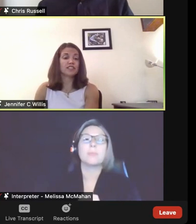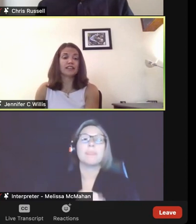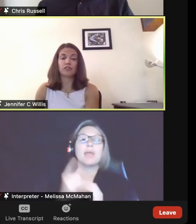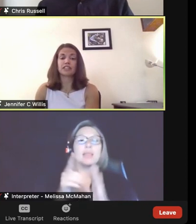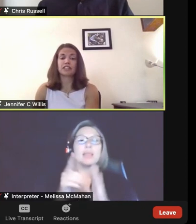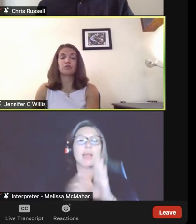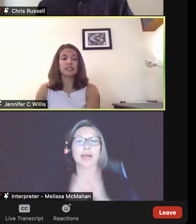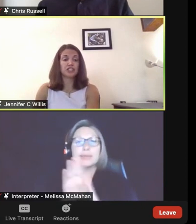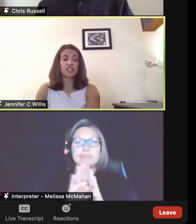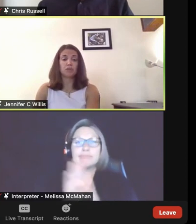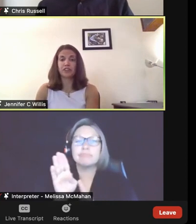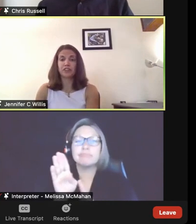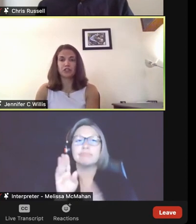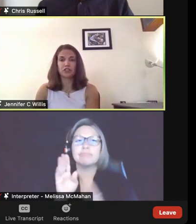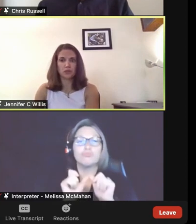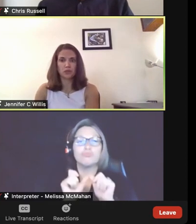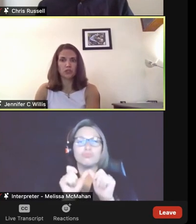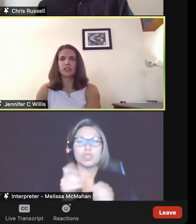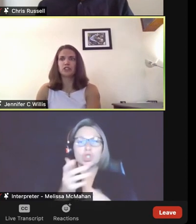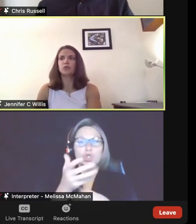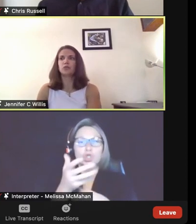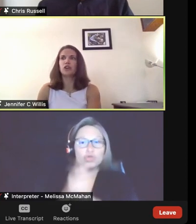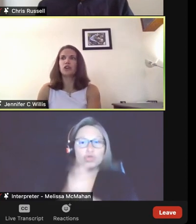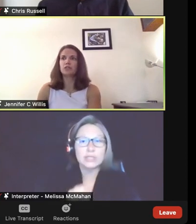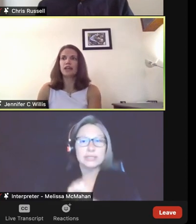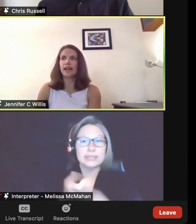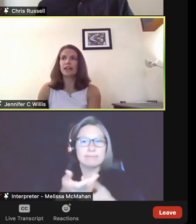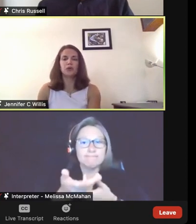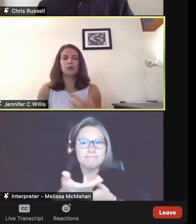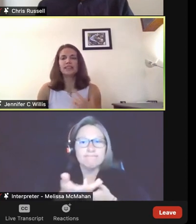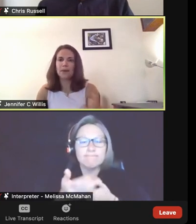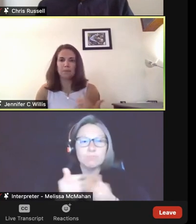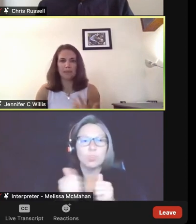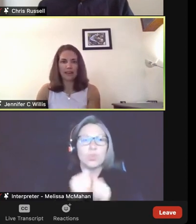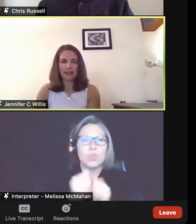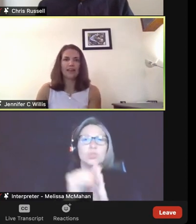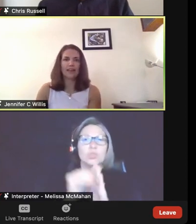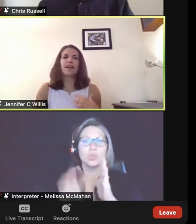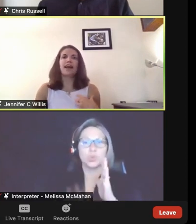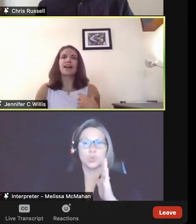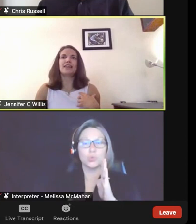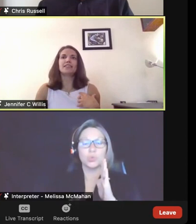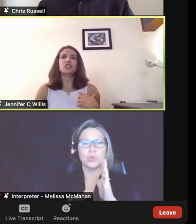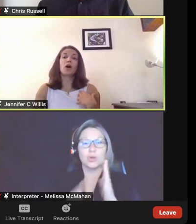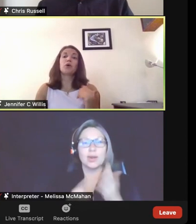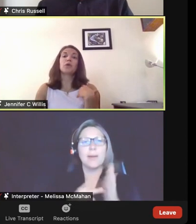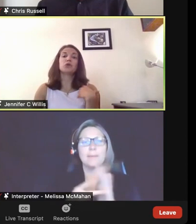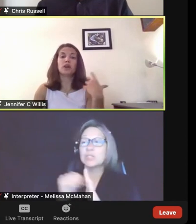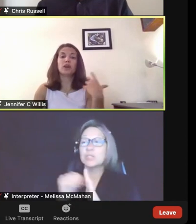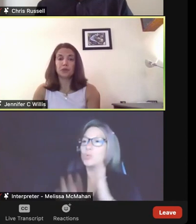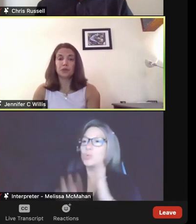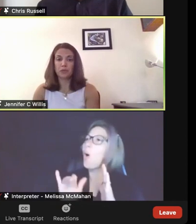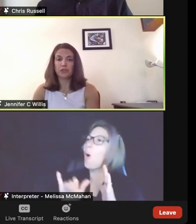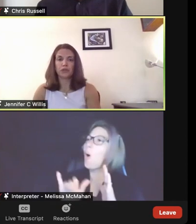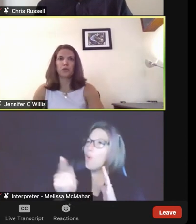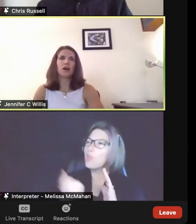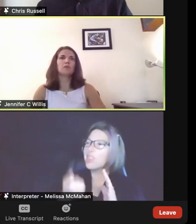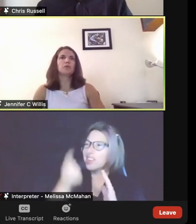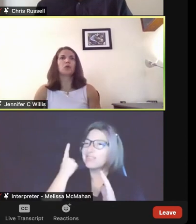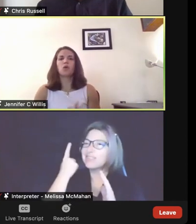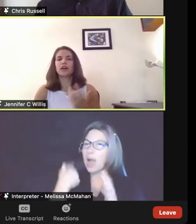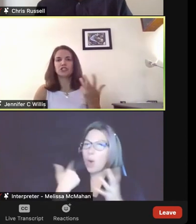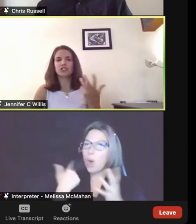that trusting, interactive relationship with the student so that student knows, hey, you get me, and so I'm going to want to engage